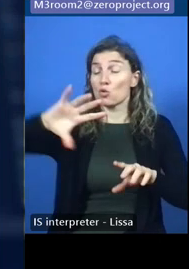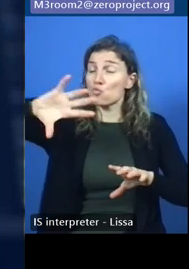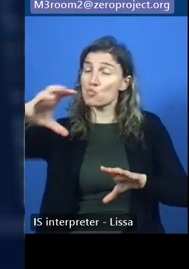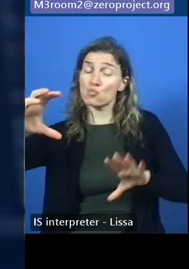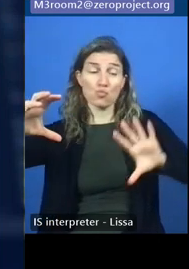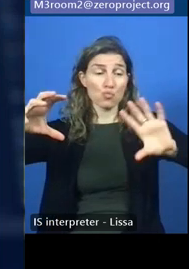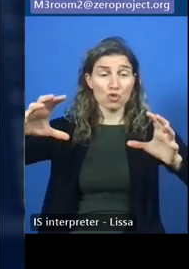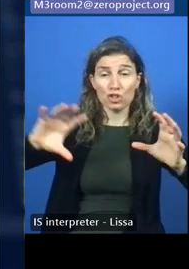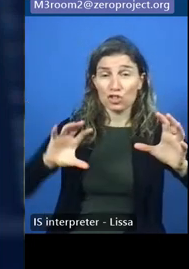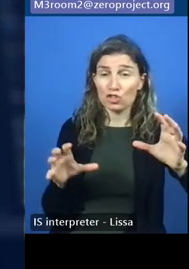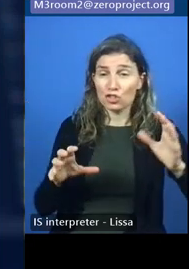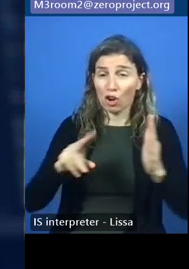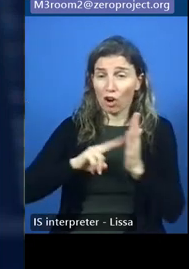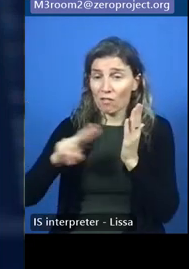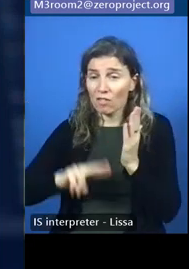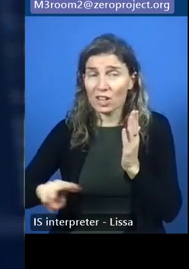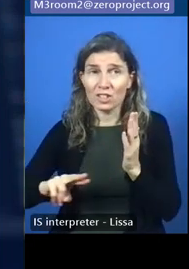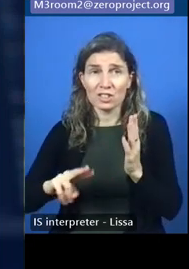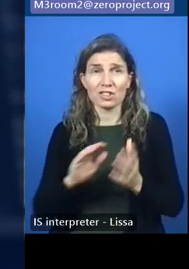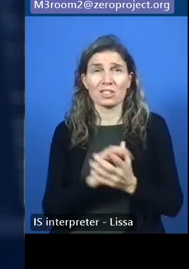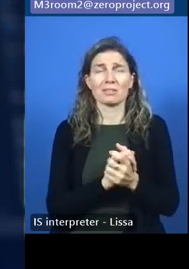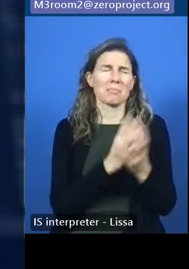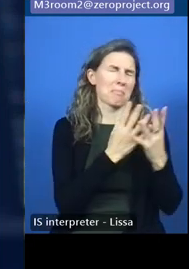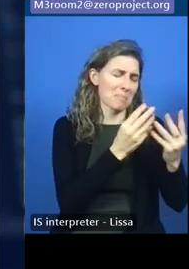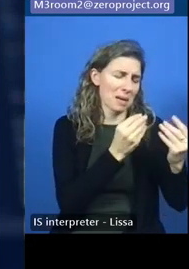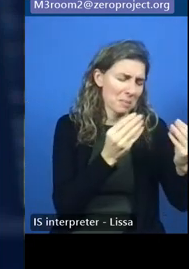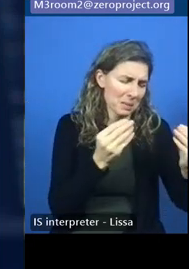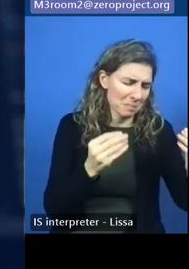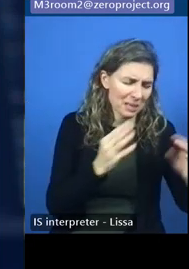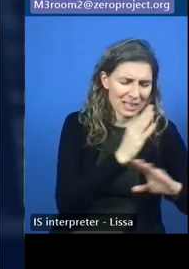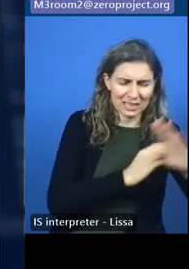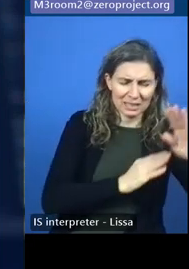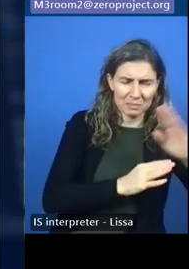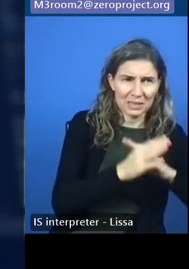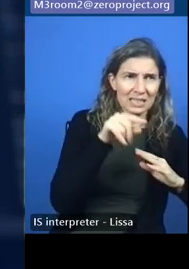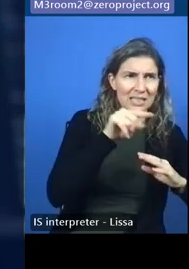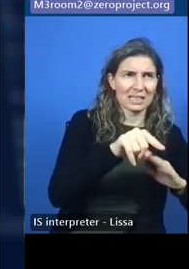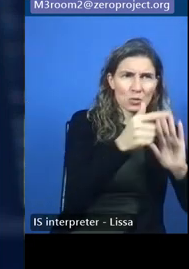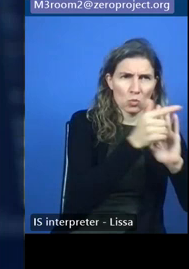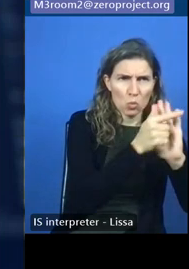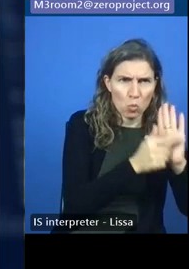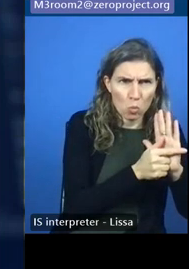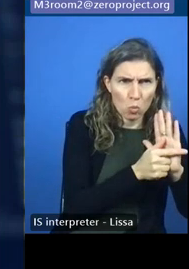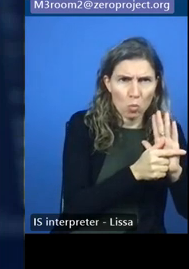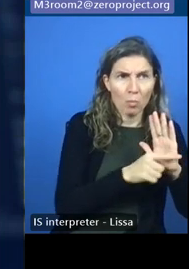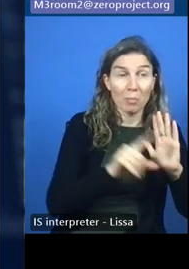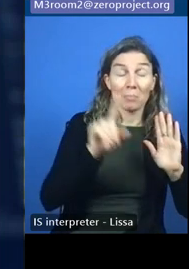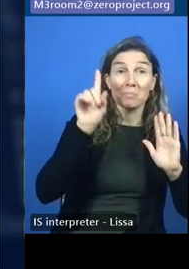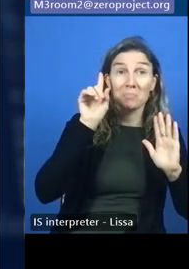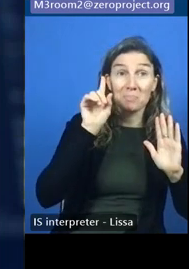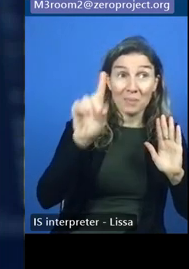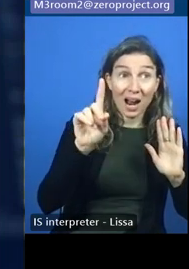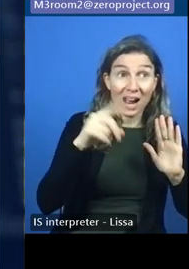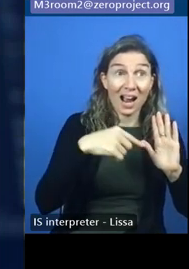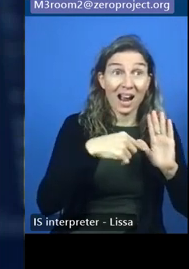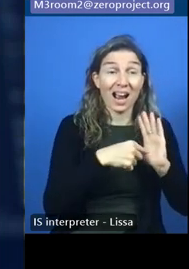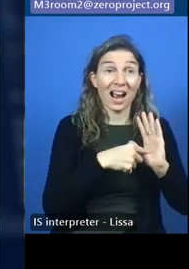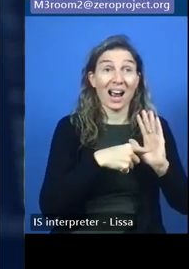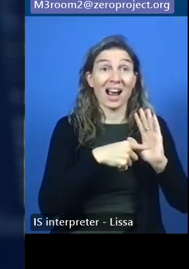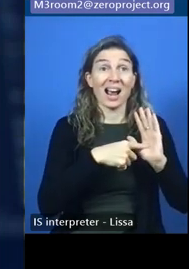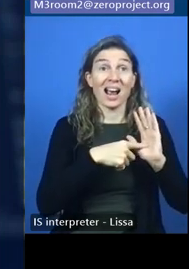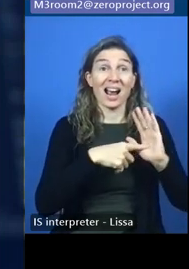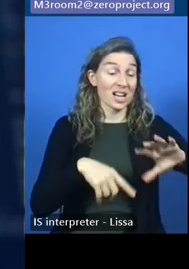disability laws. But we know there's a huge gap between what's mandated by conventions and national laws and what's